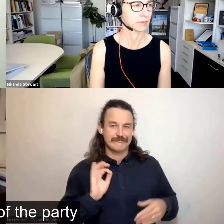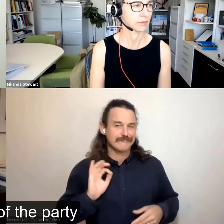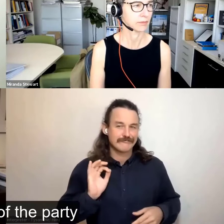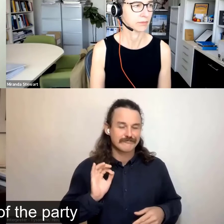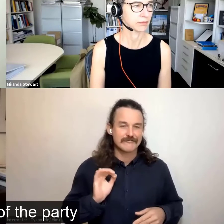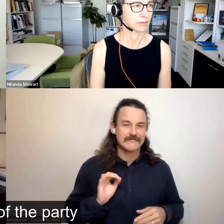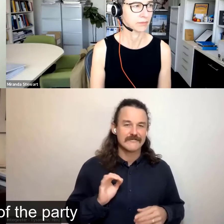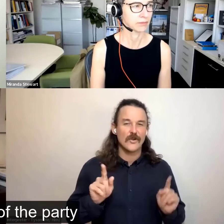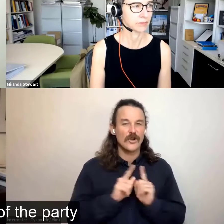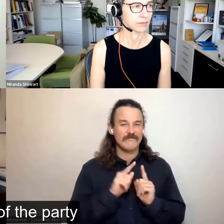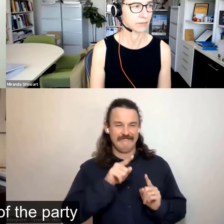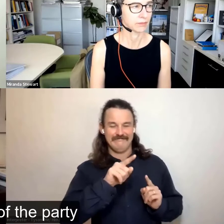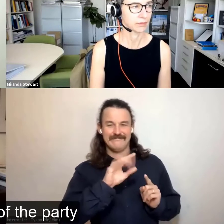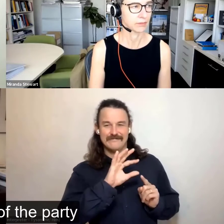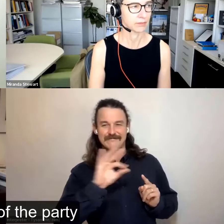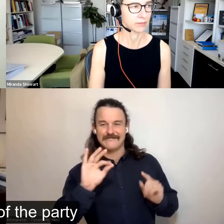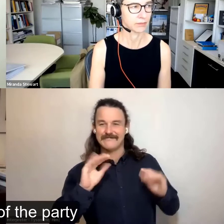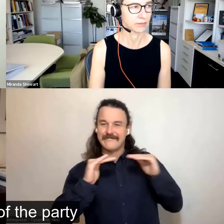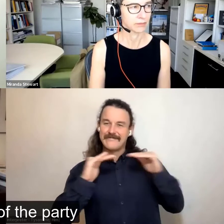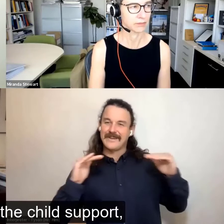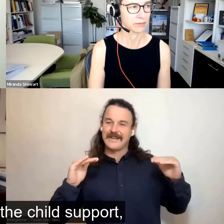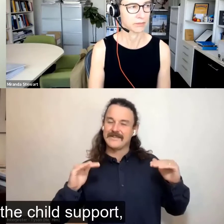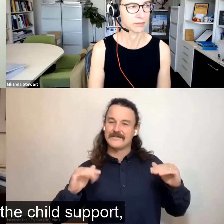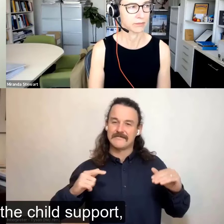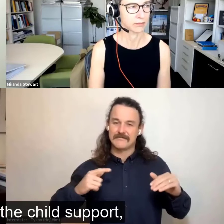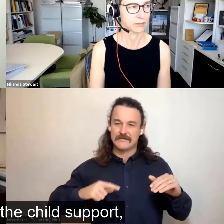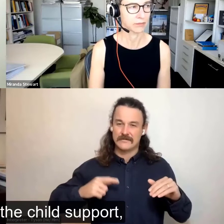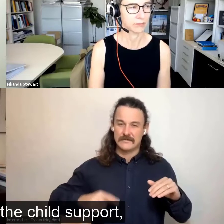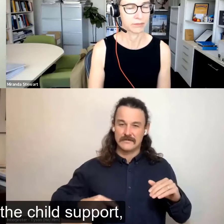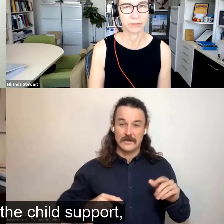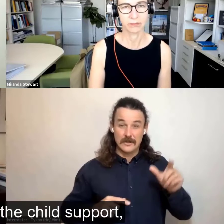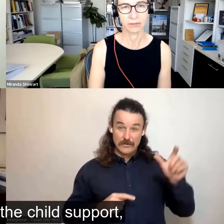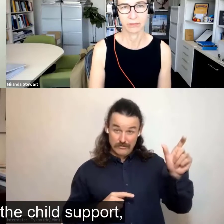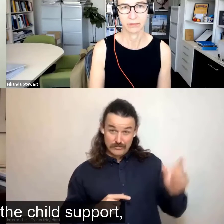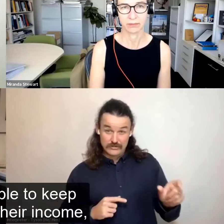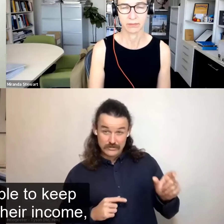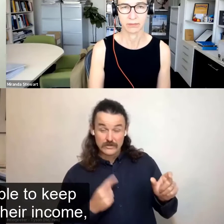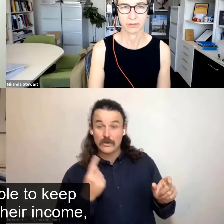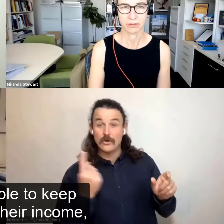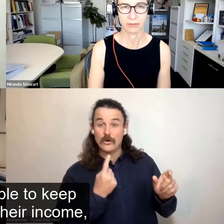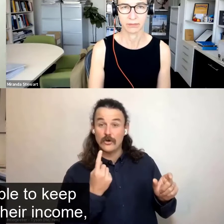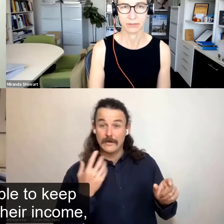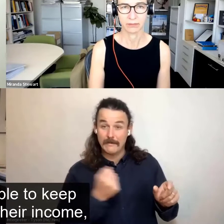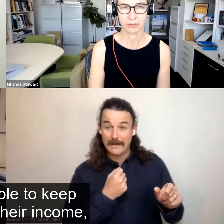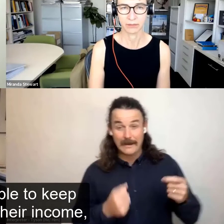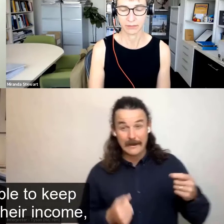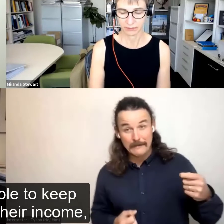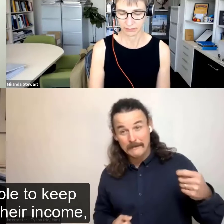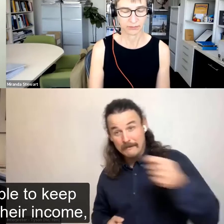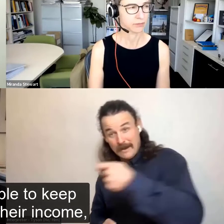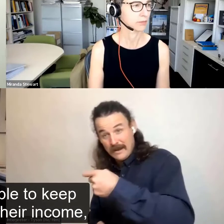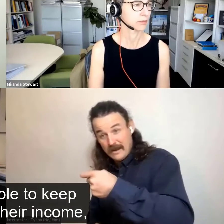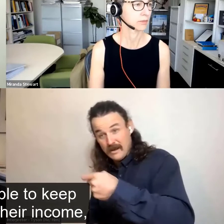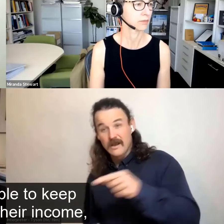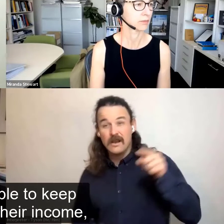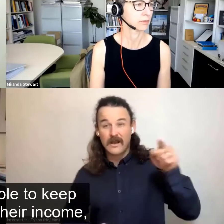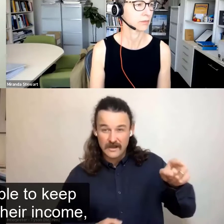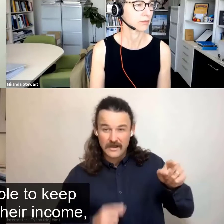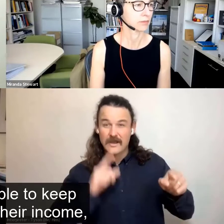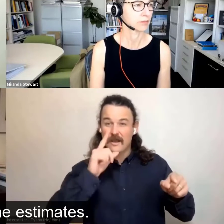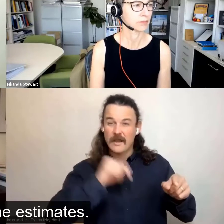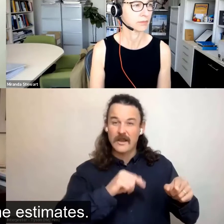of the party that has to pay the child support. They're able to keep changing their income